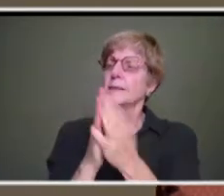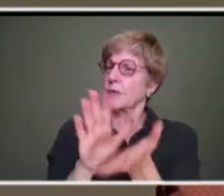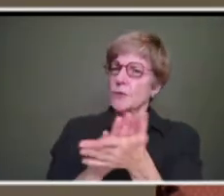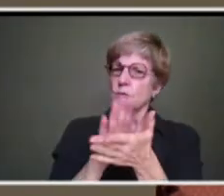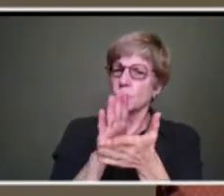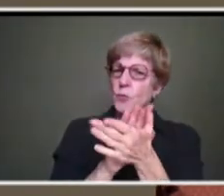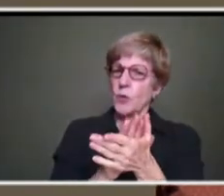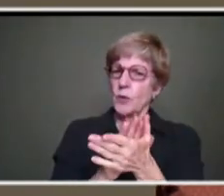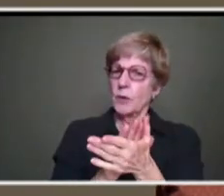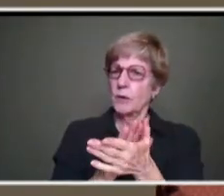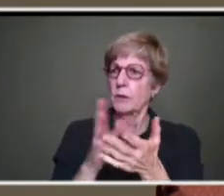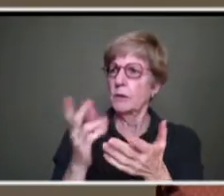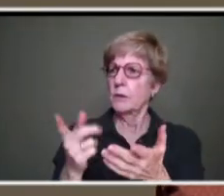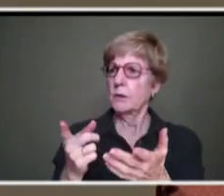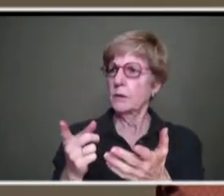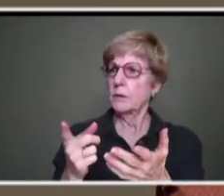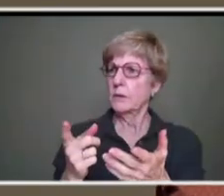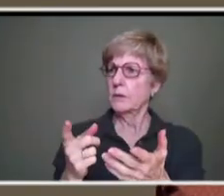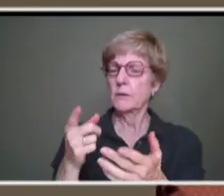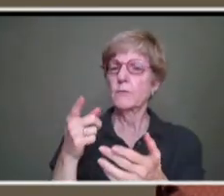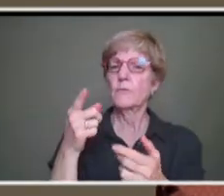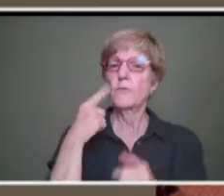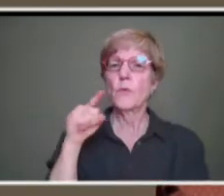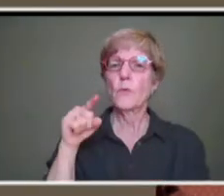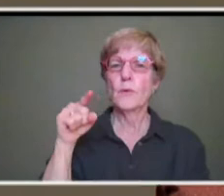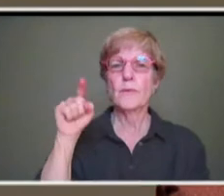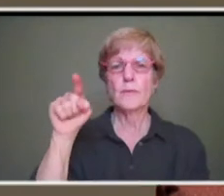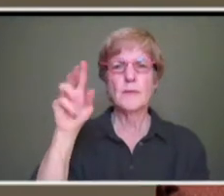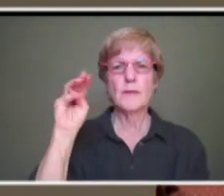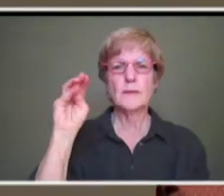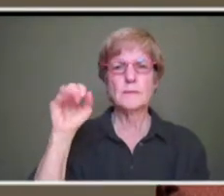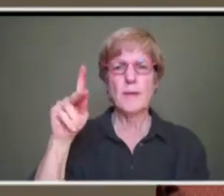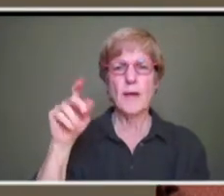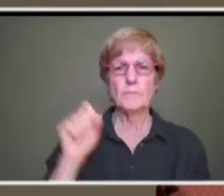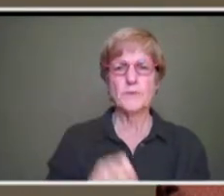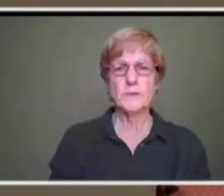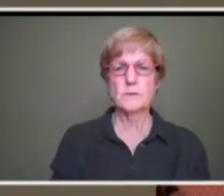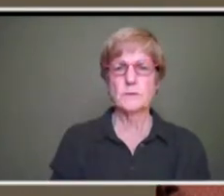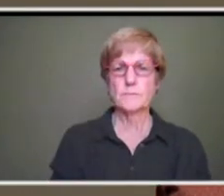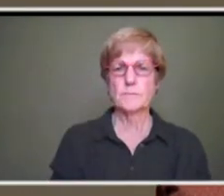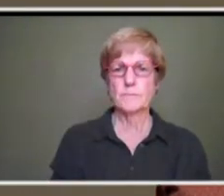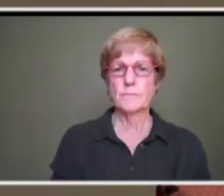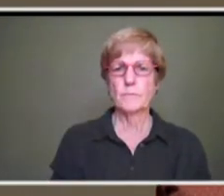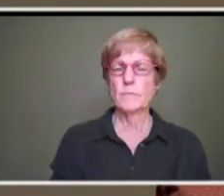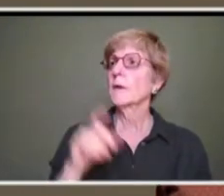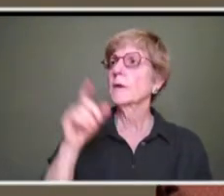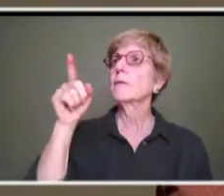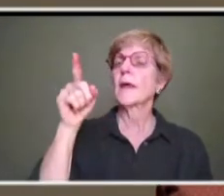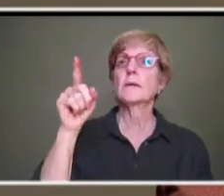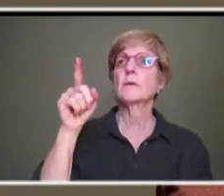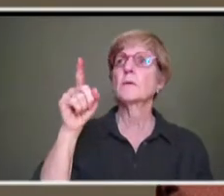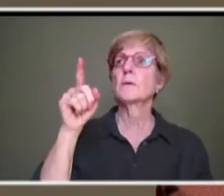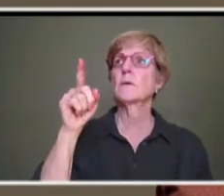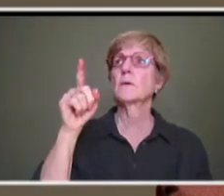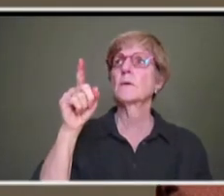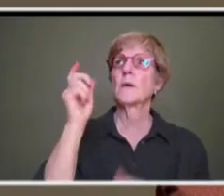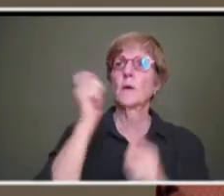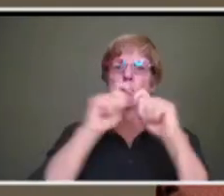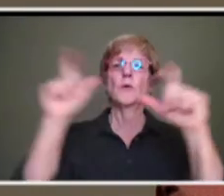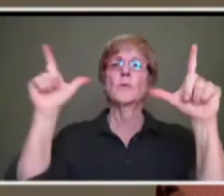numbers in reference to these Maps if I can get either yeah we're going to pull that up right